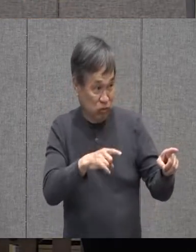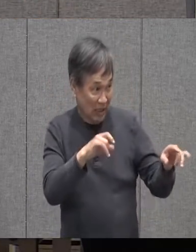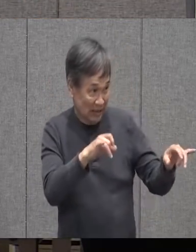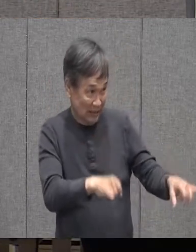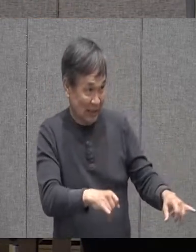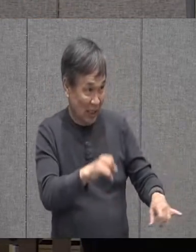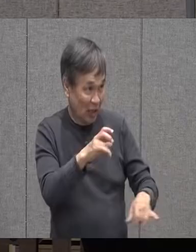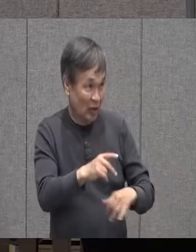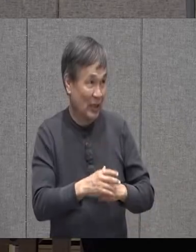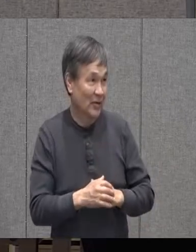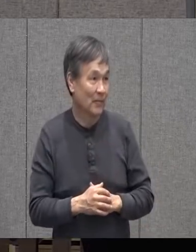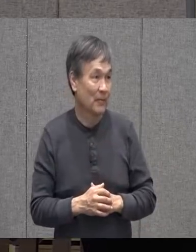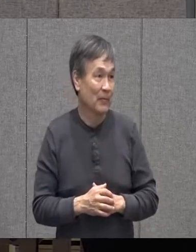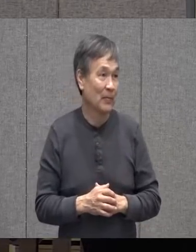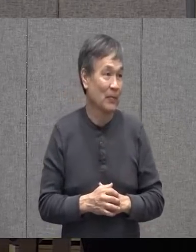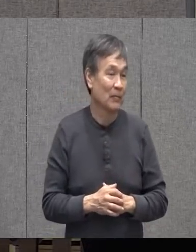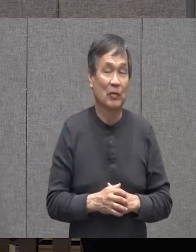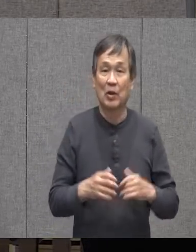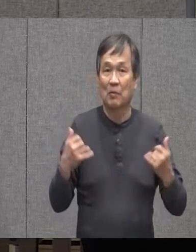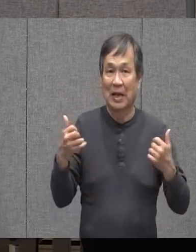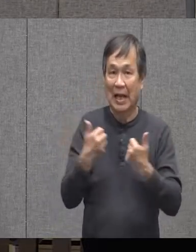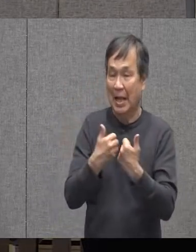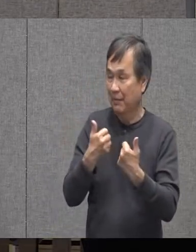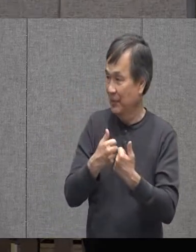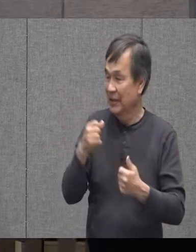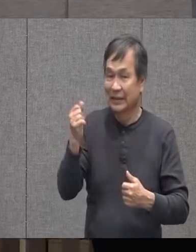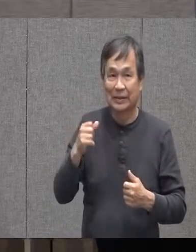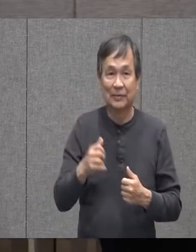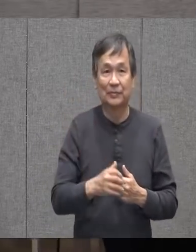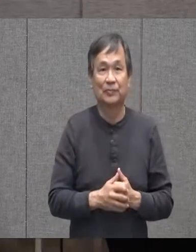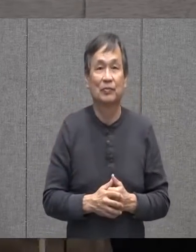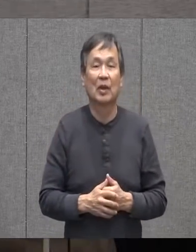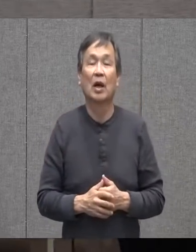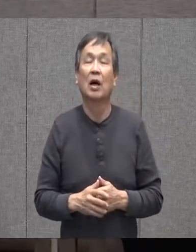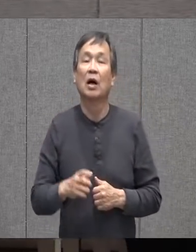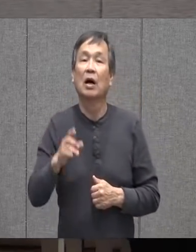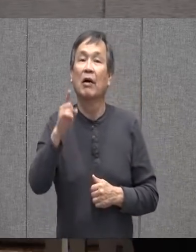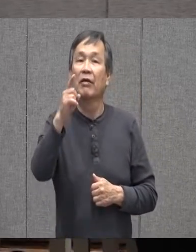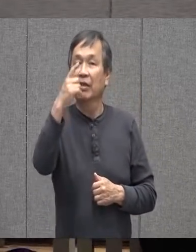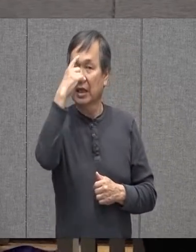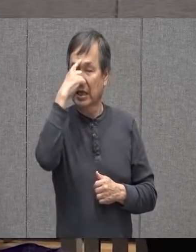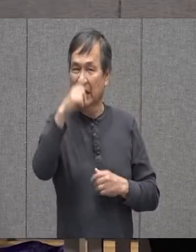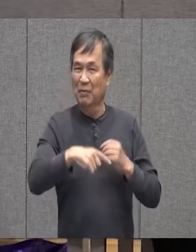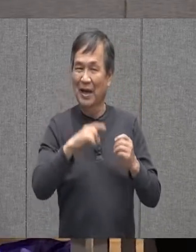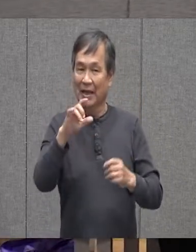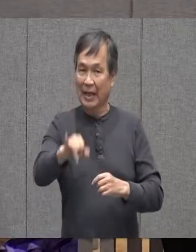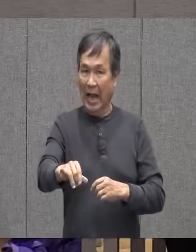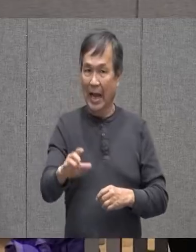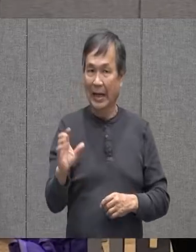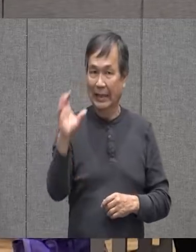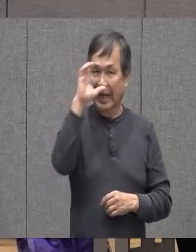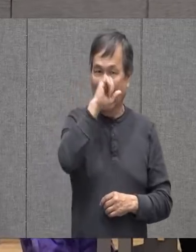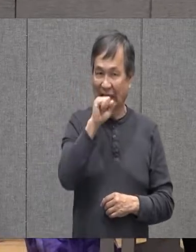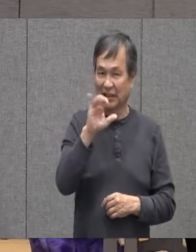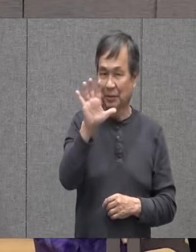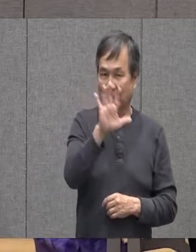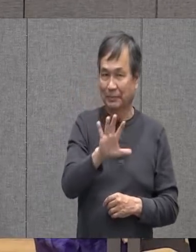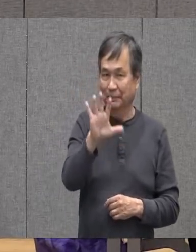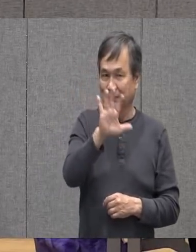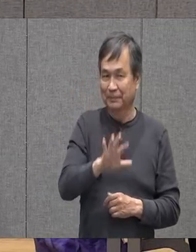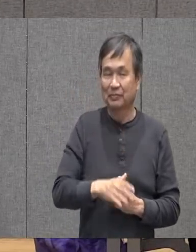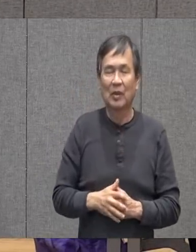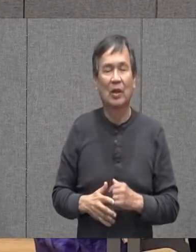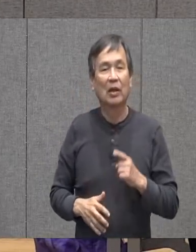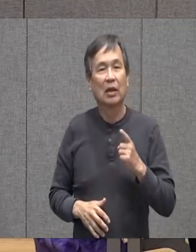few minutes. I get to play a game. Yes. You know, I'm thinking about that estimation, and it kind of